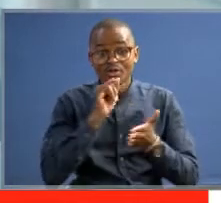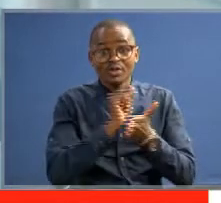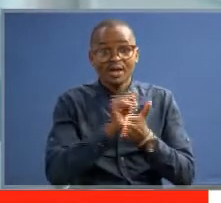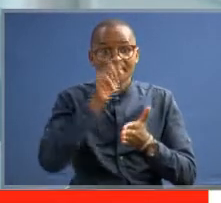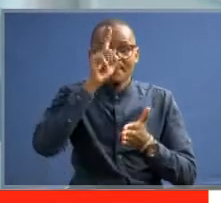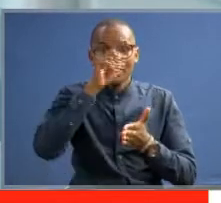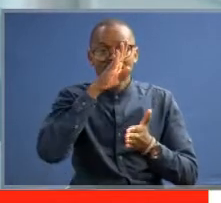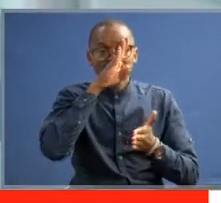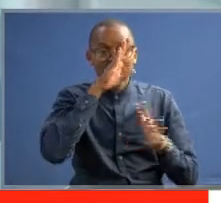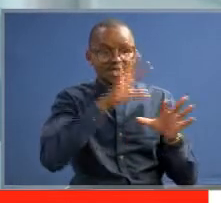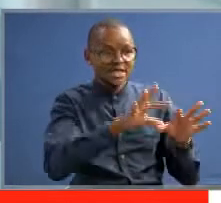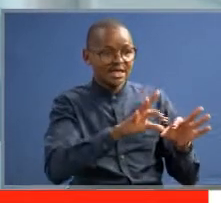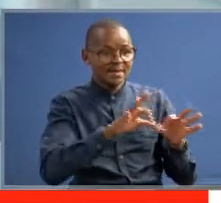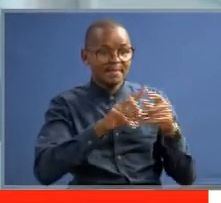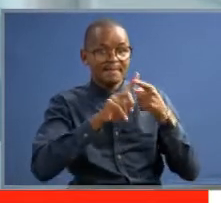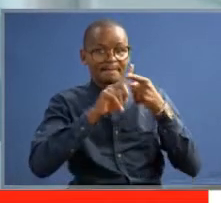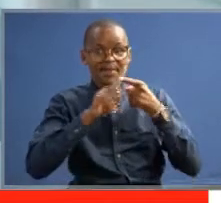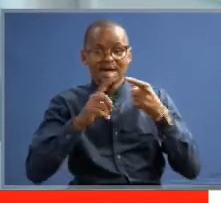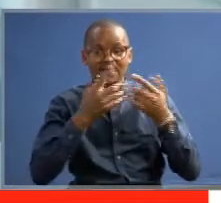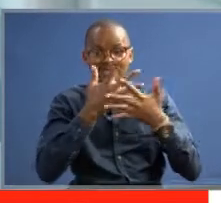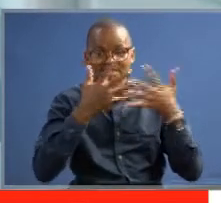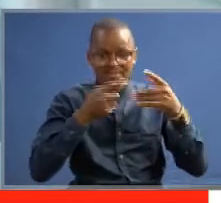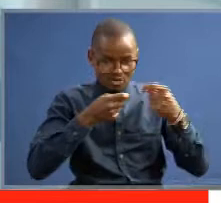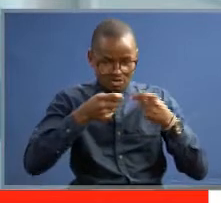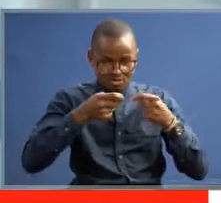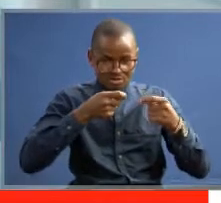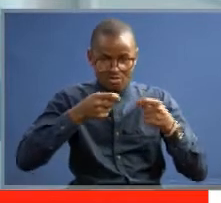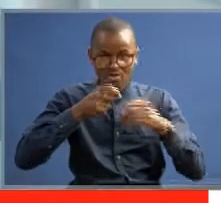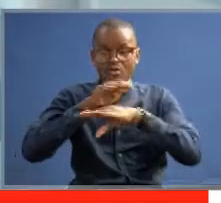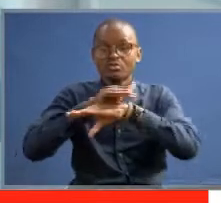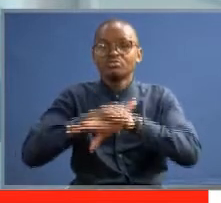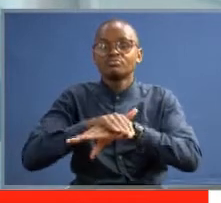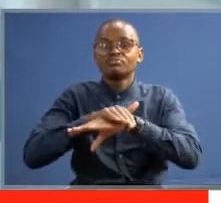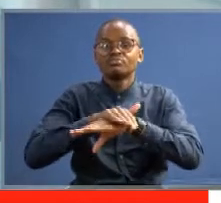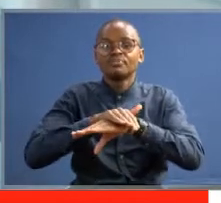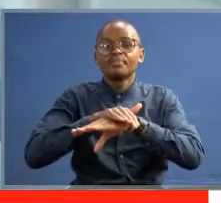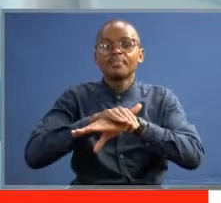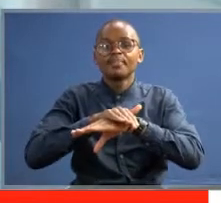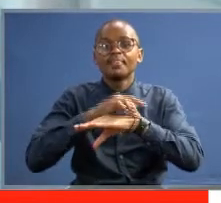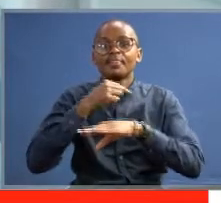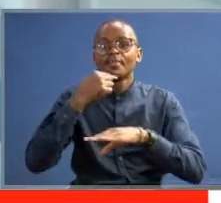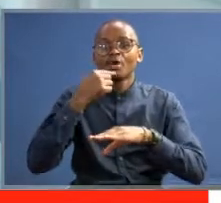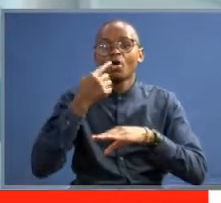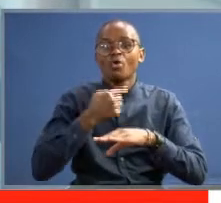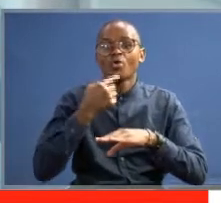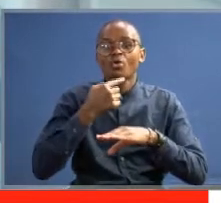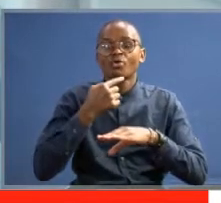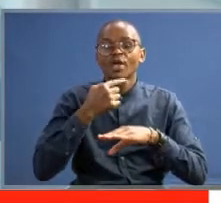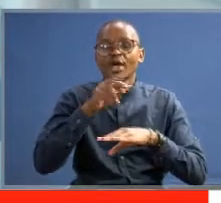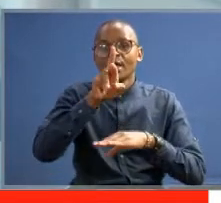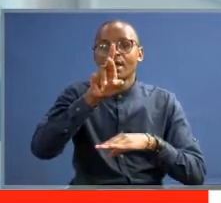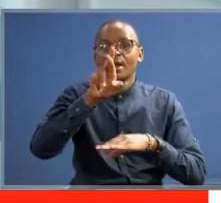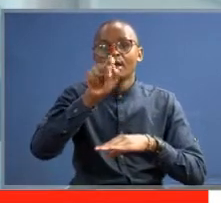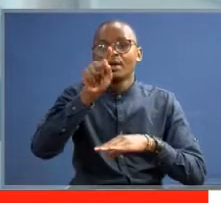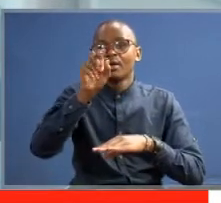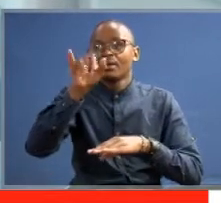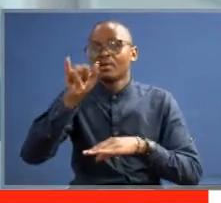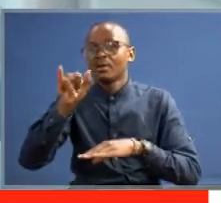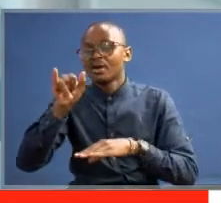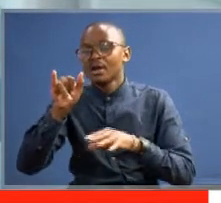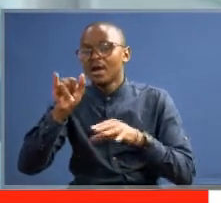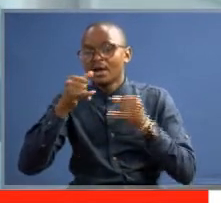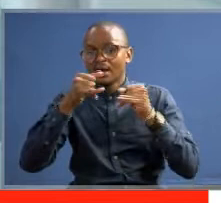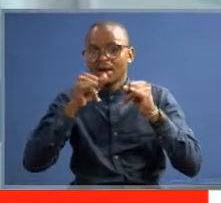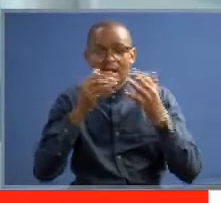be upheld. However, there should be some control on who plays the lotteries, when the lotteries are